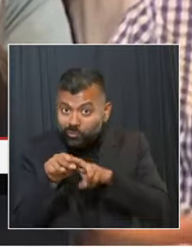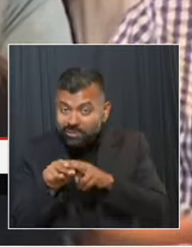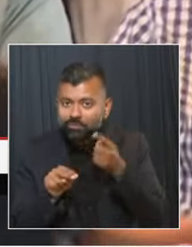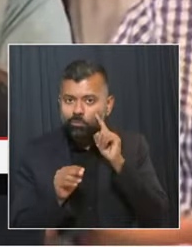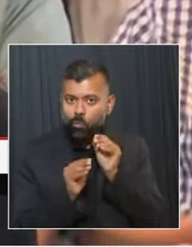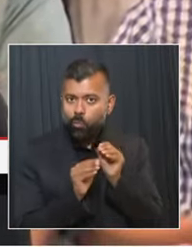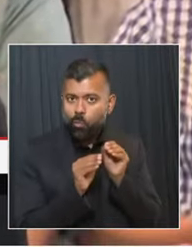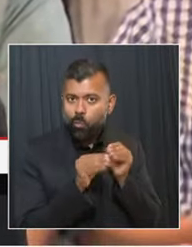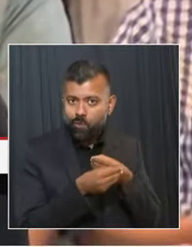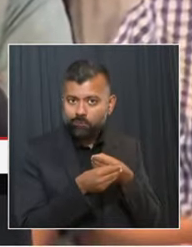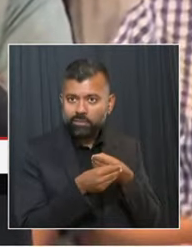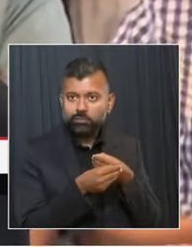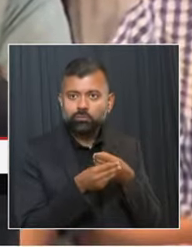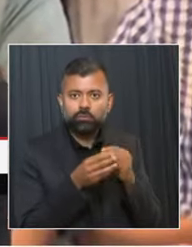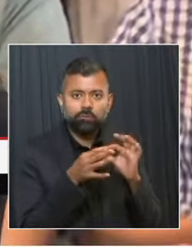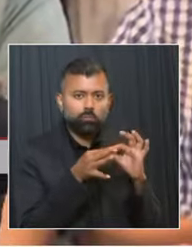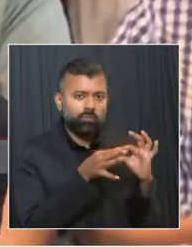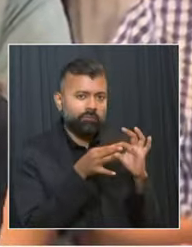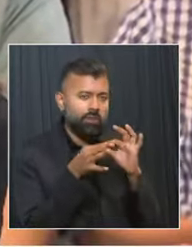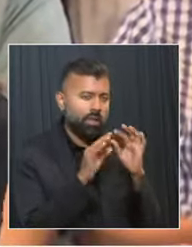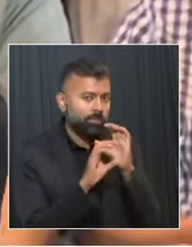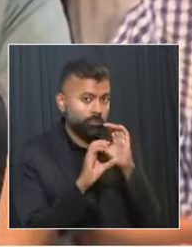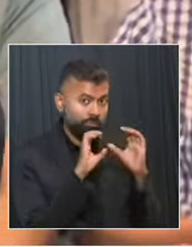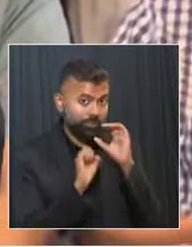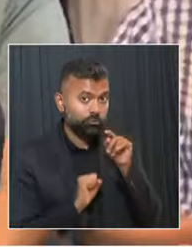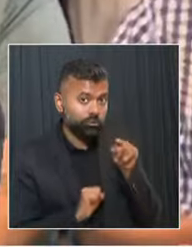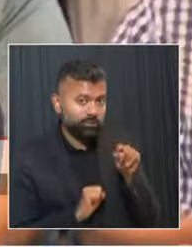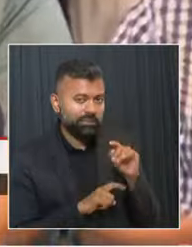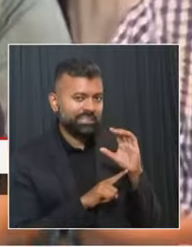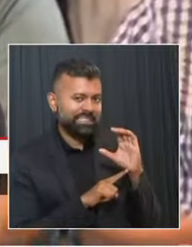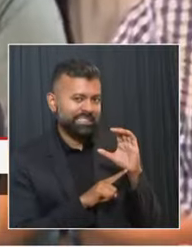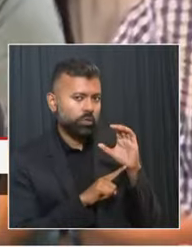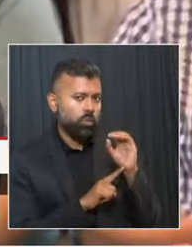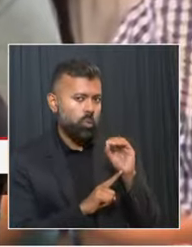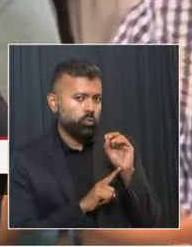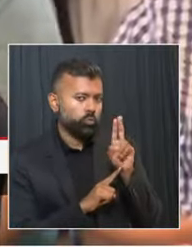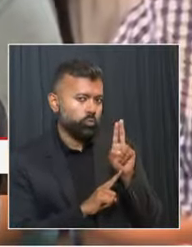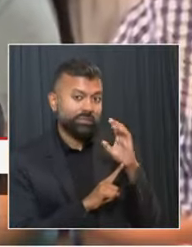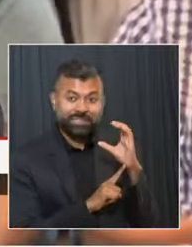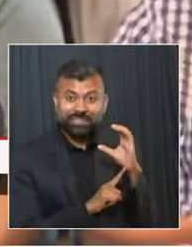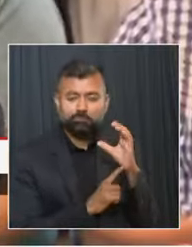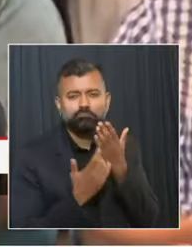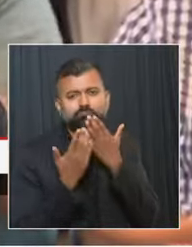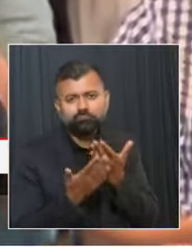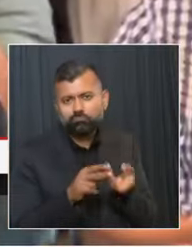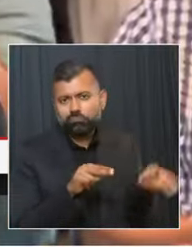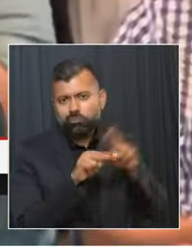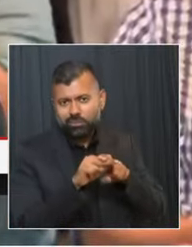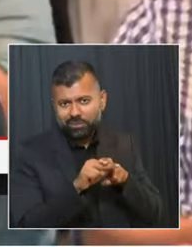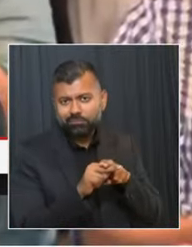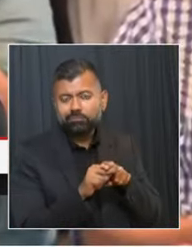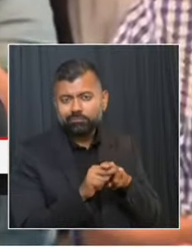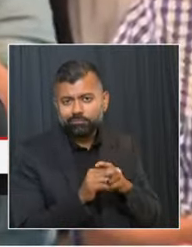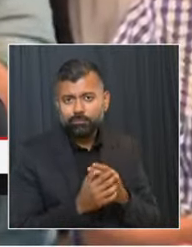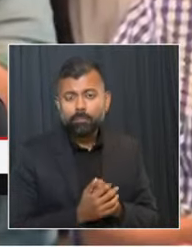to continue the discussions around the getting students to and from school safely in Ward 7 and 8, as you identified in these